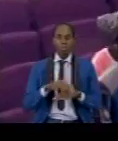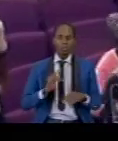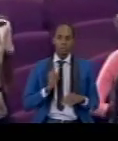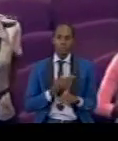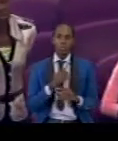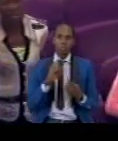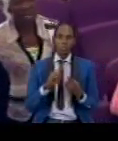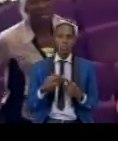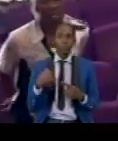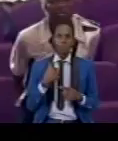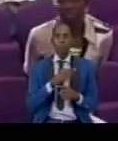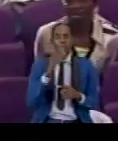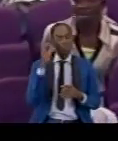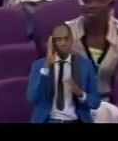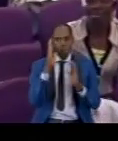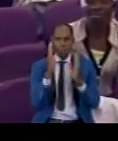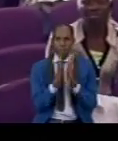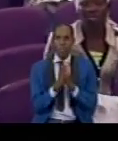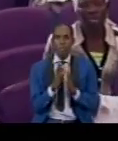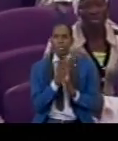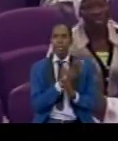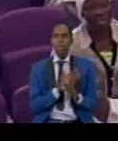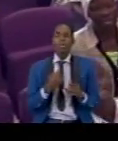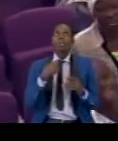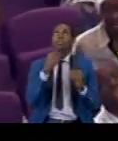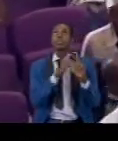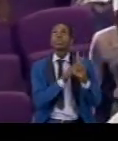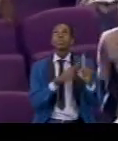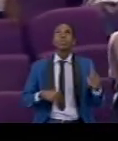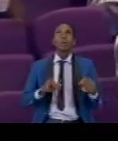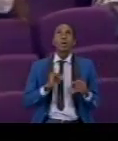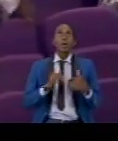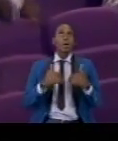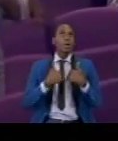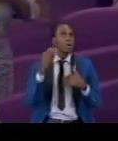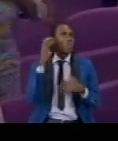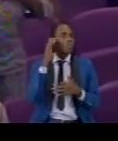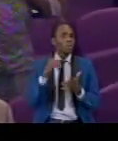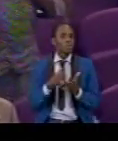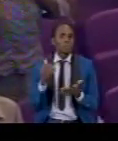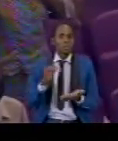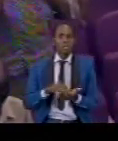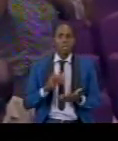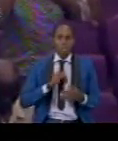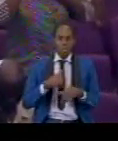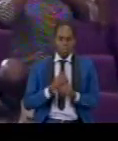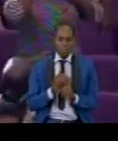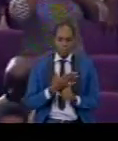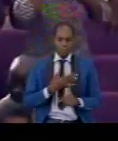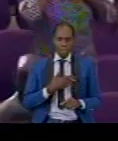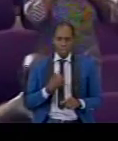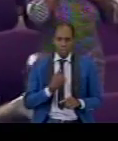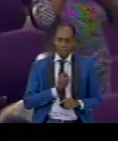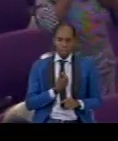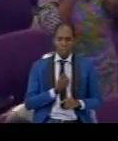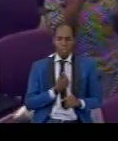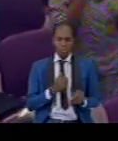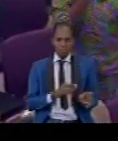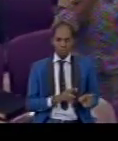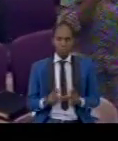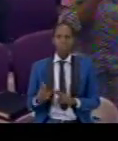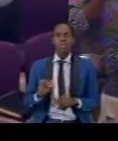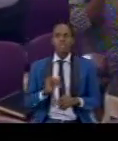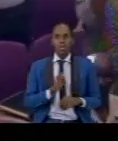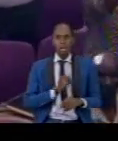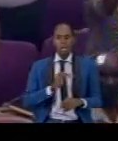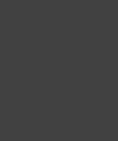and commit ourselves and will to say, Lord, I've heard it again. I make myself available, Lord, I will. And through